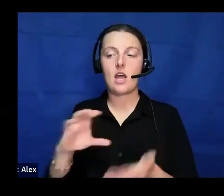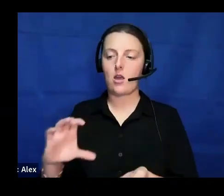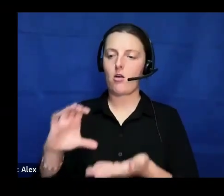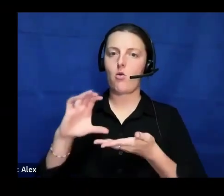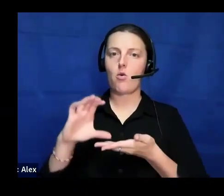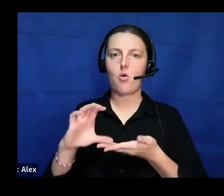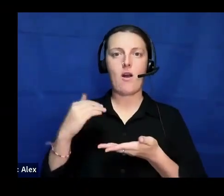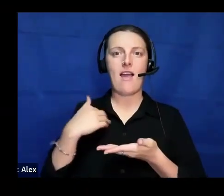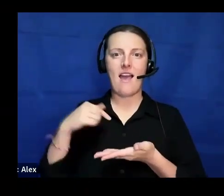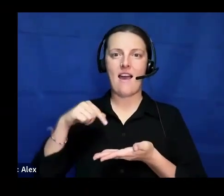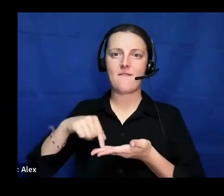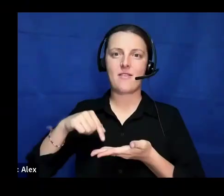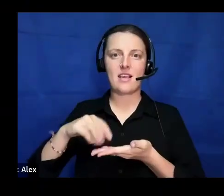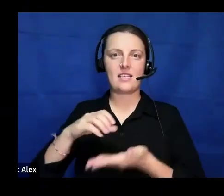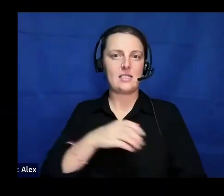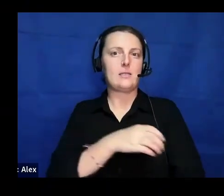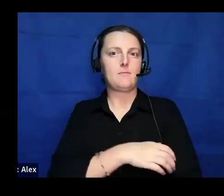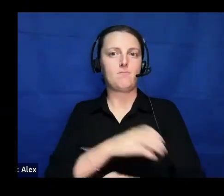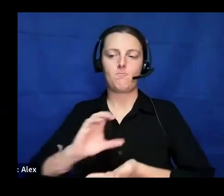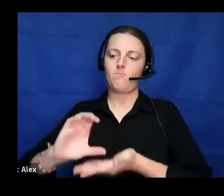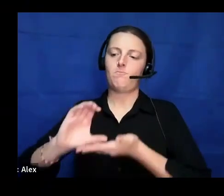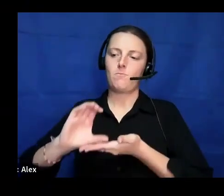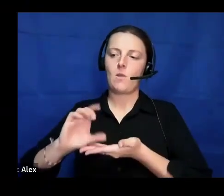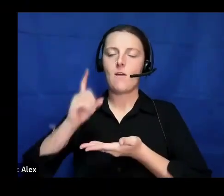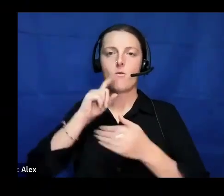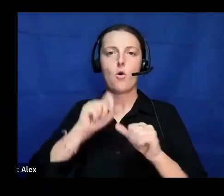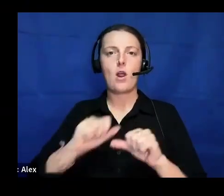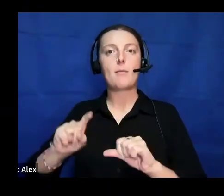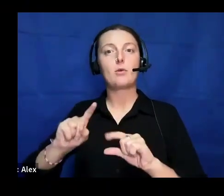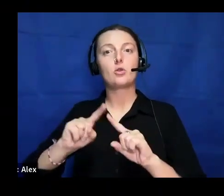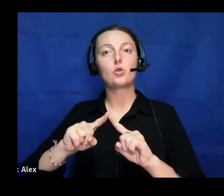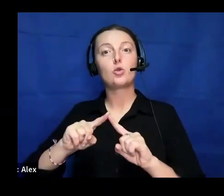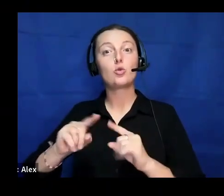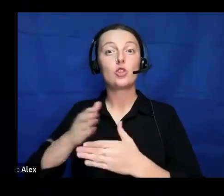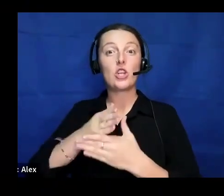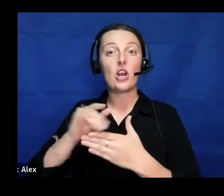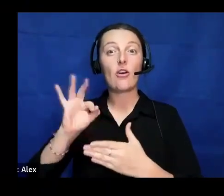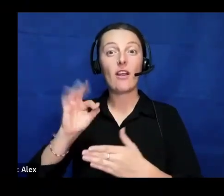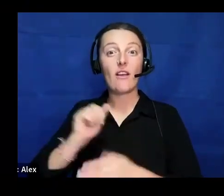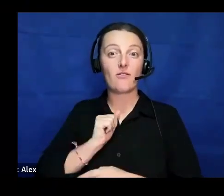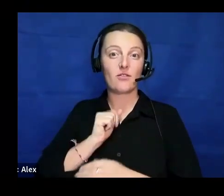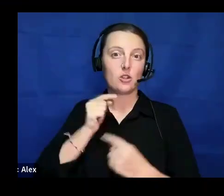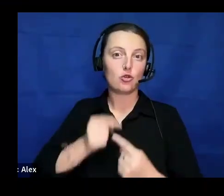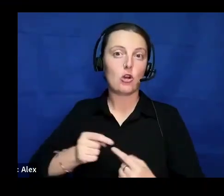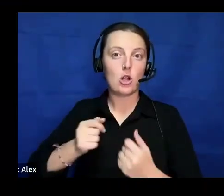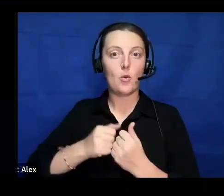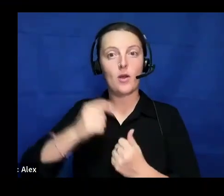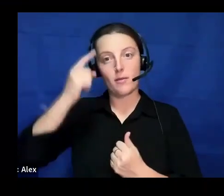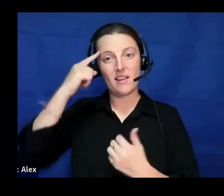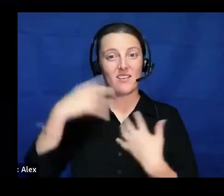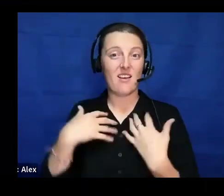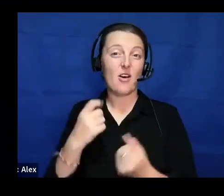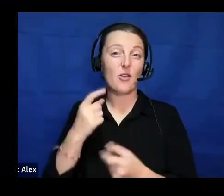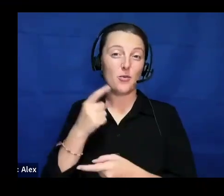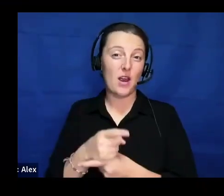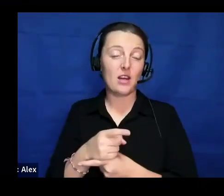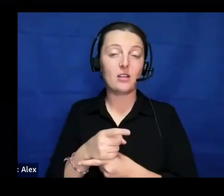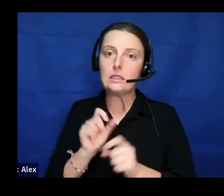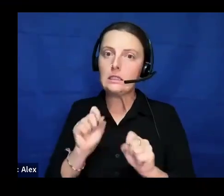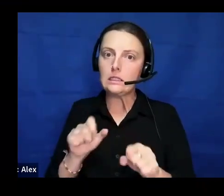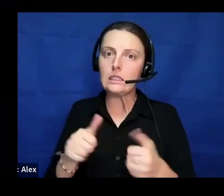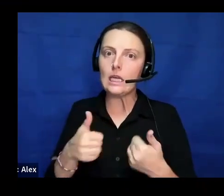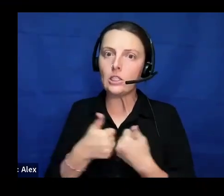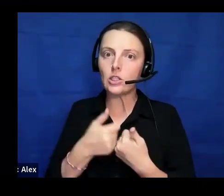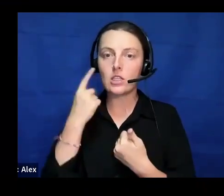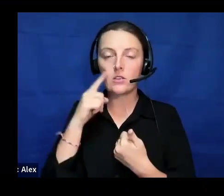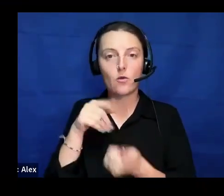be able to share, if we are having a hard time with our mental health, right? And it can be really challenging in a doctor's appointment because